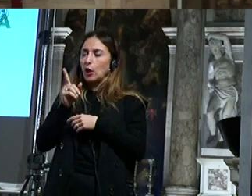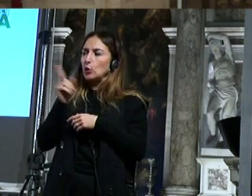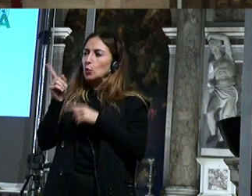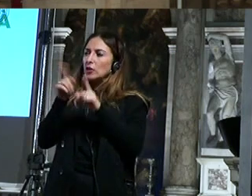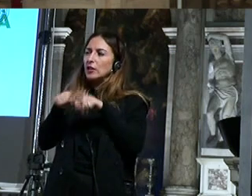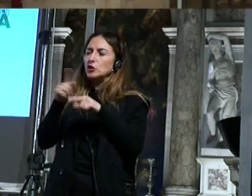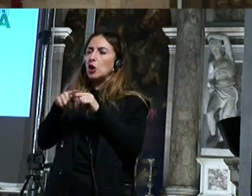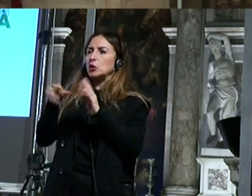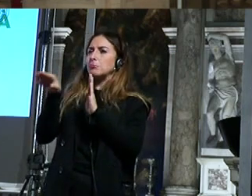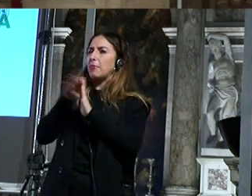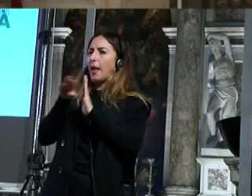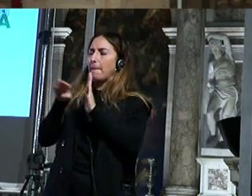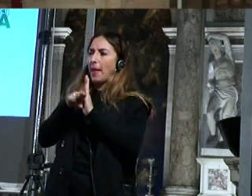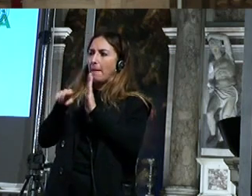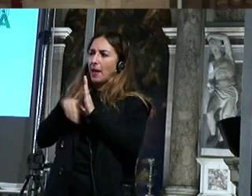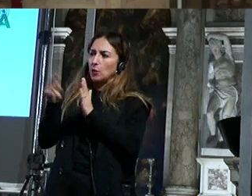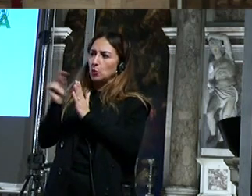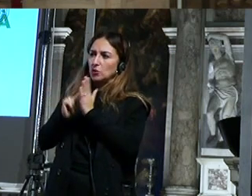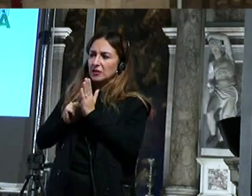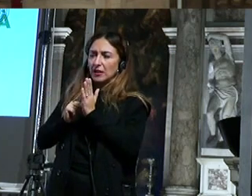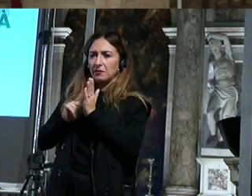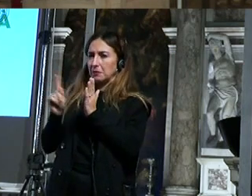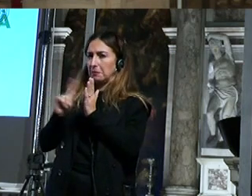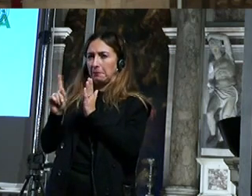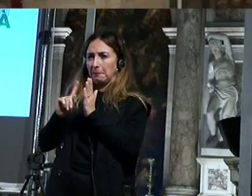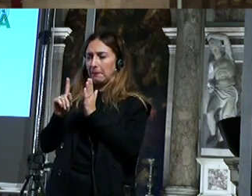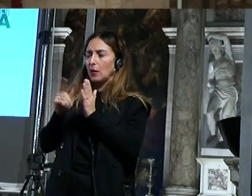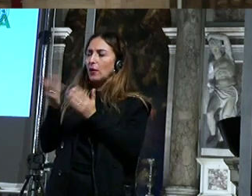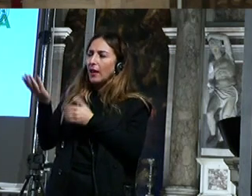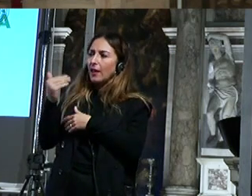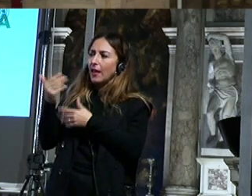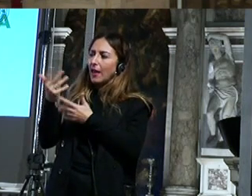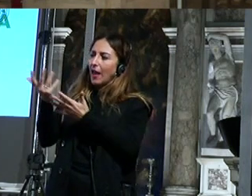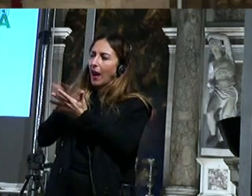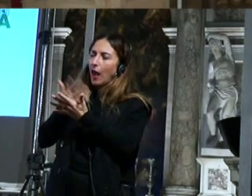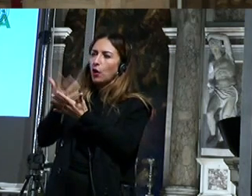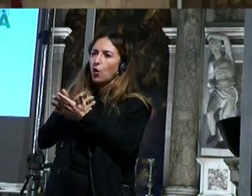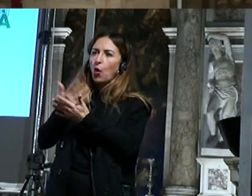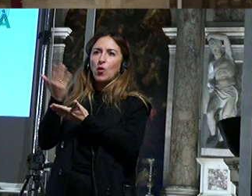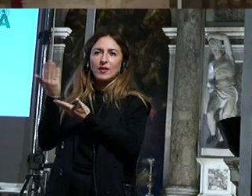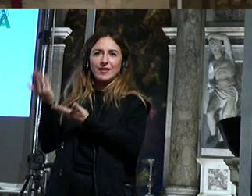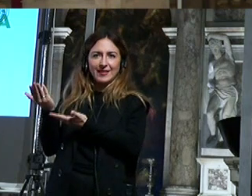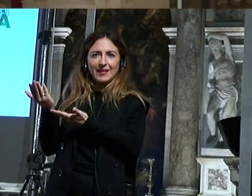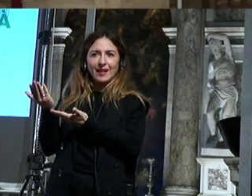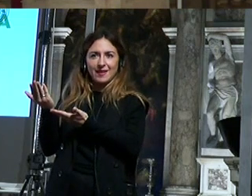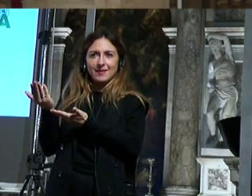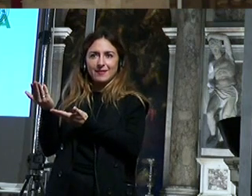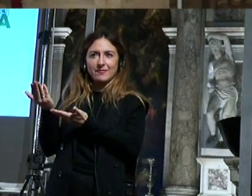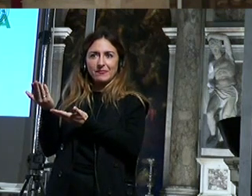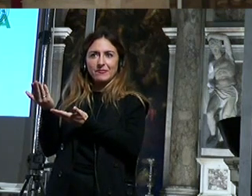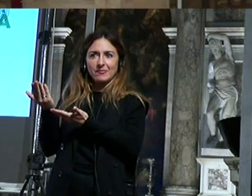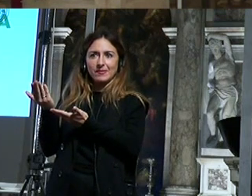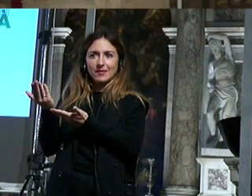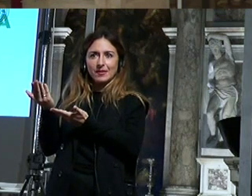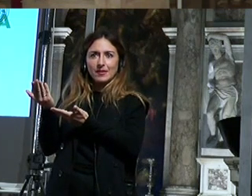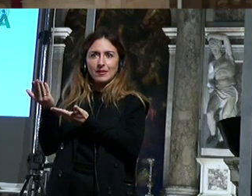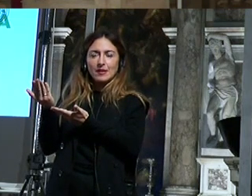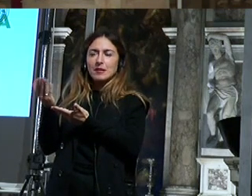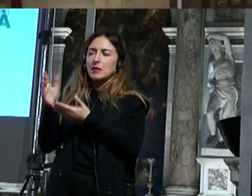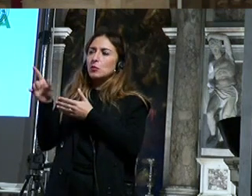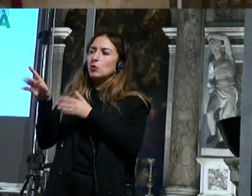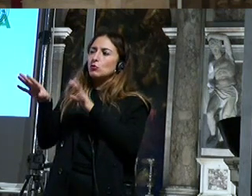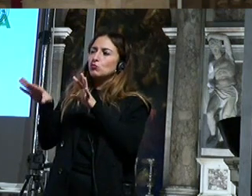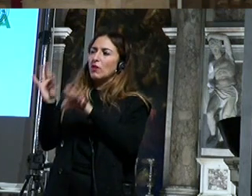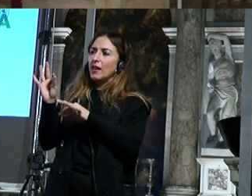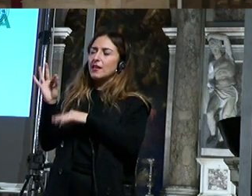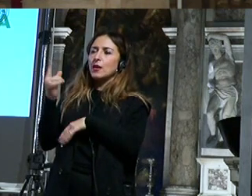will write. So do tell us something about, pick one of these treasures that we will explore in